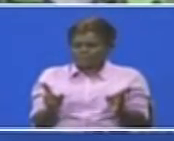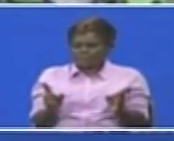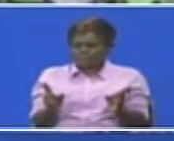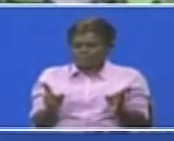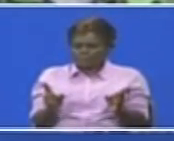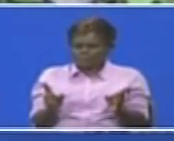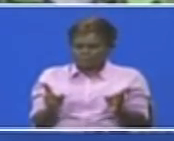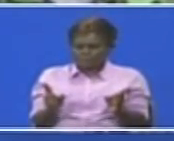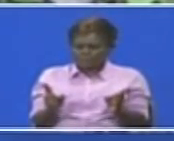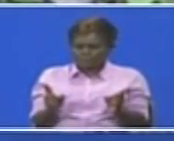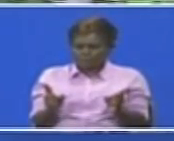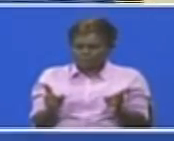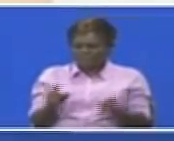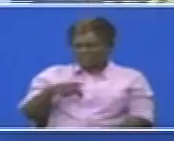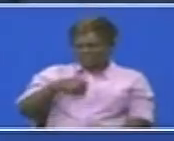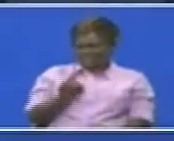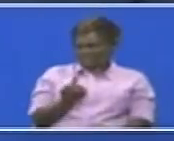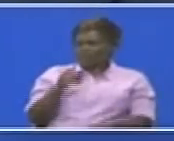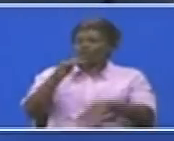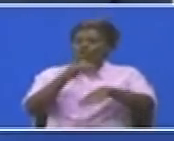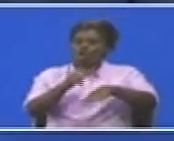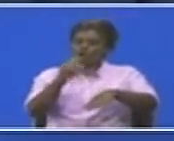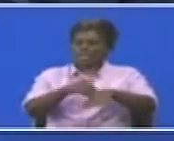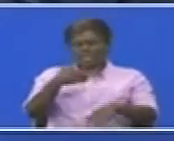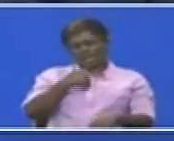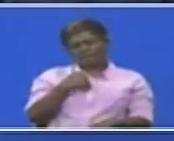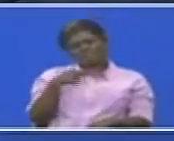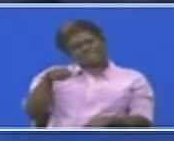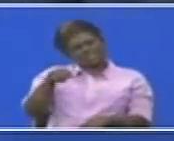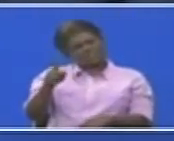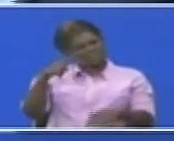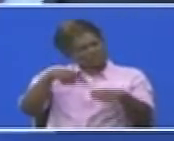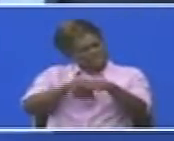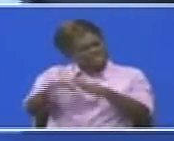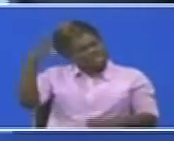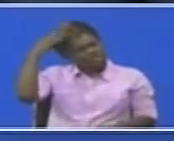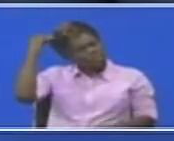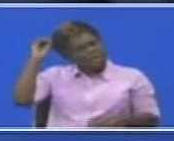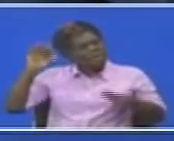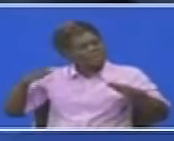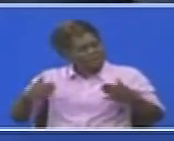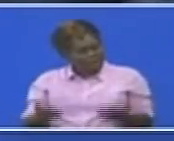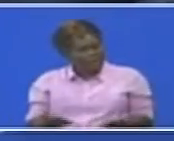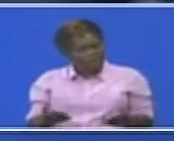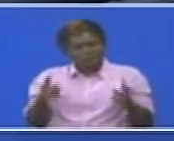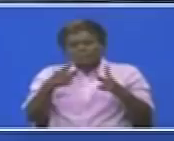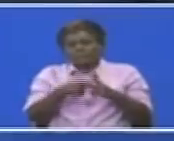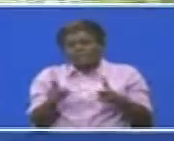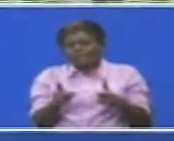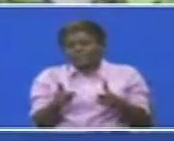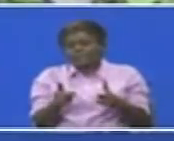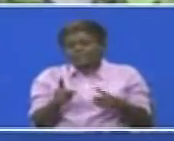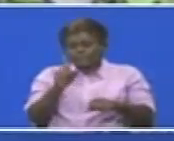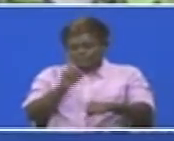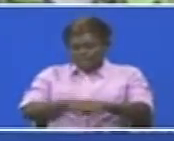this, for me, it was a calling. But how did Justus find his way to Mogadishu, Somalia? This one started with